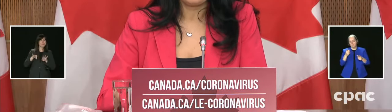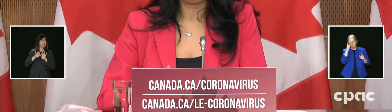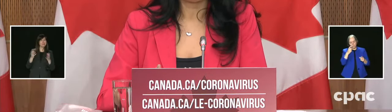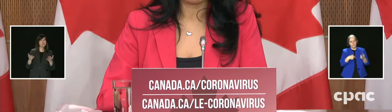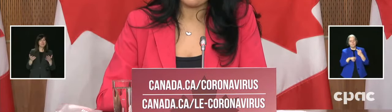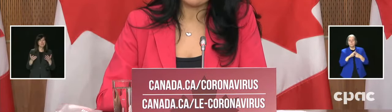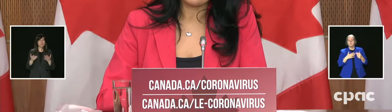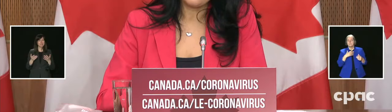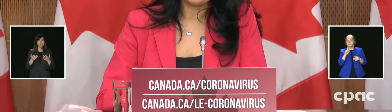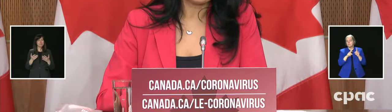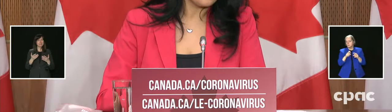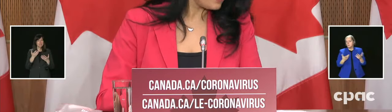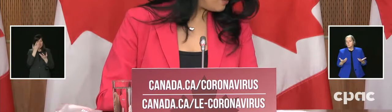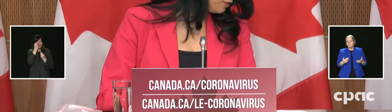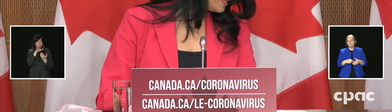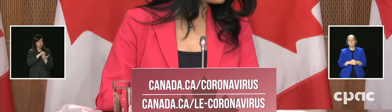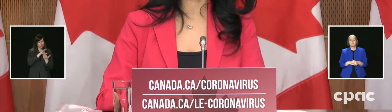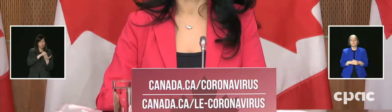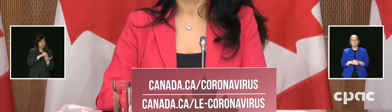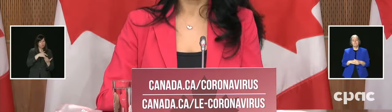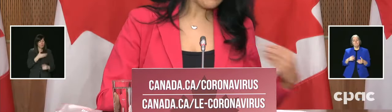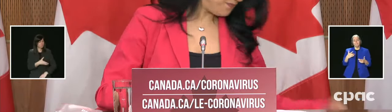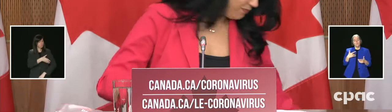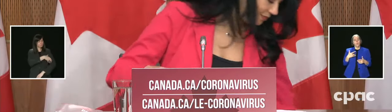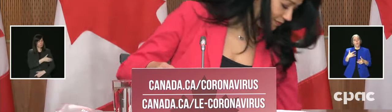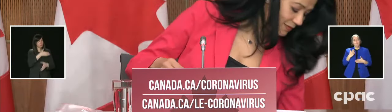information and be empowered to have that information.